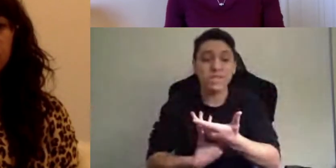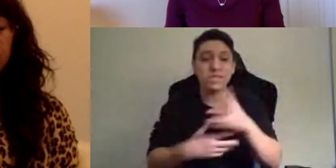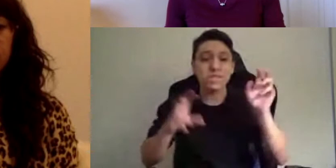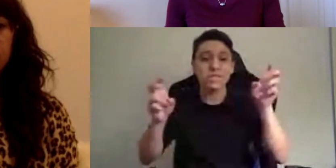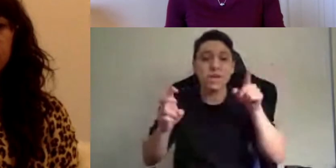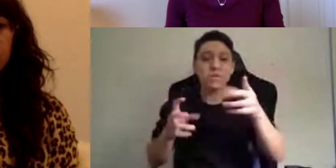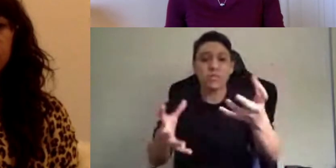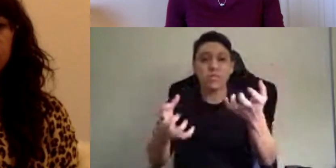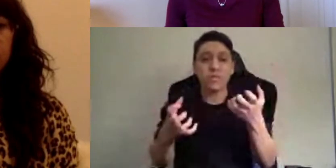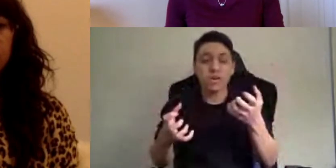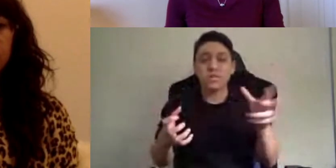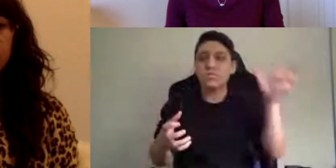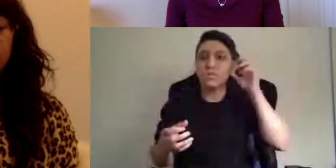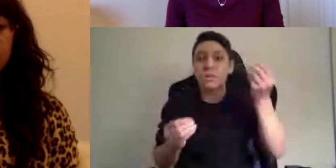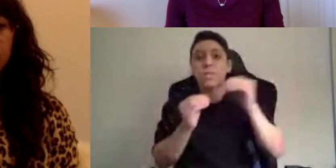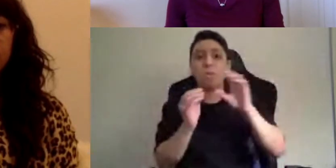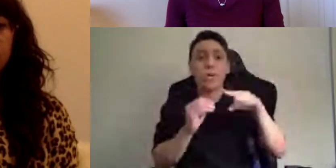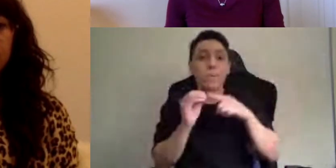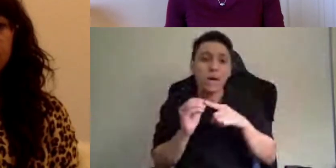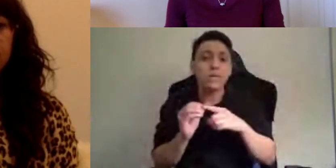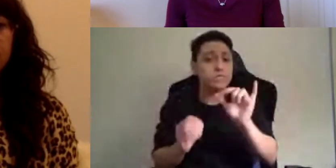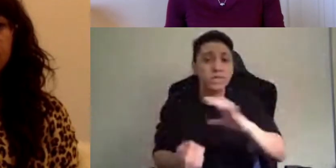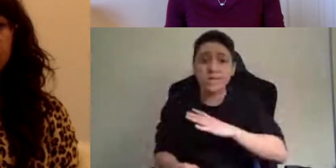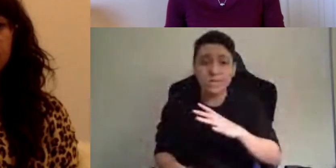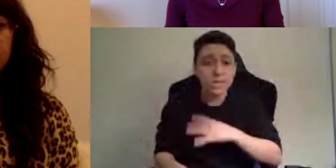you want to hear more about.